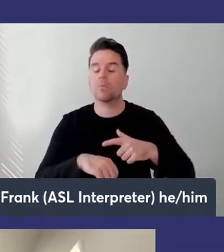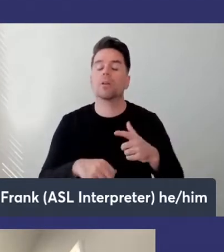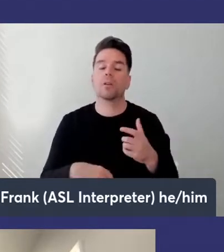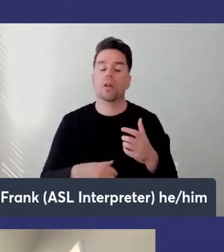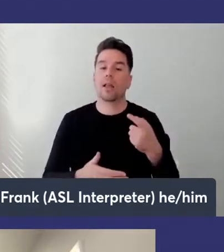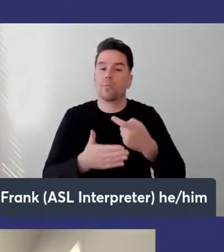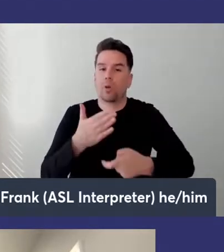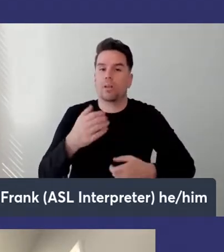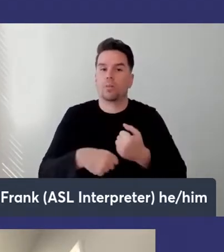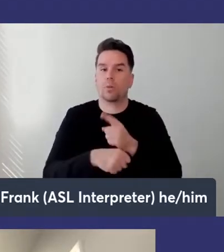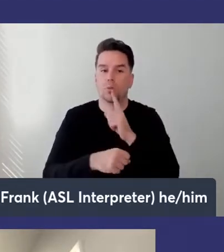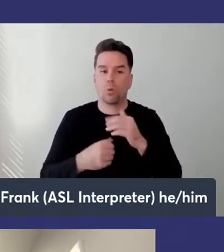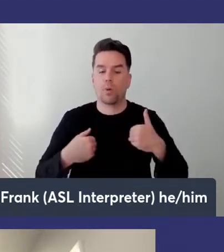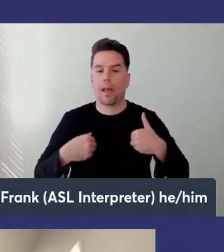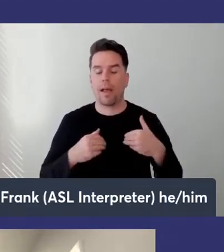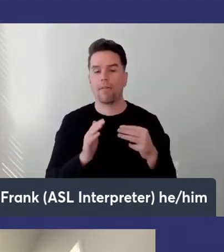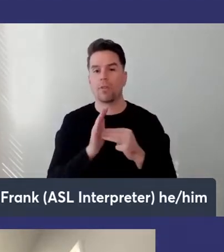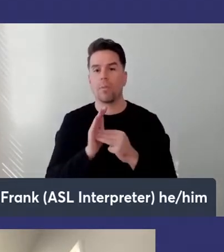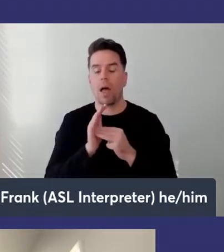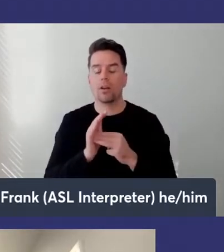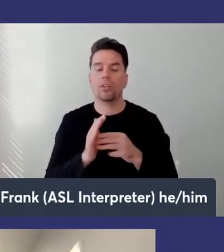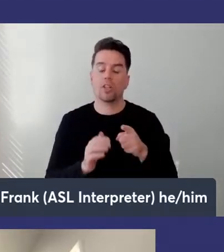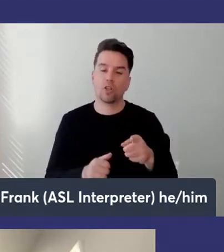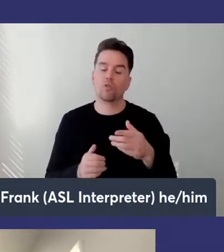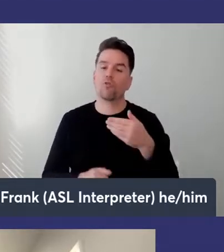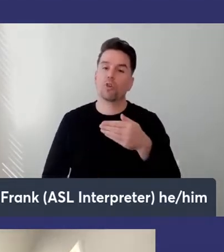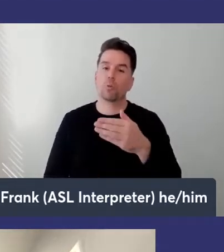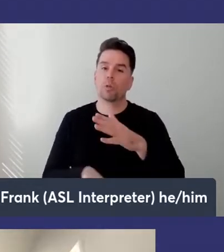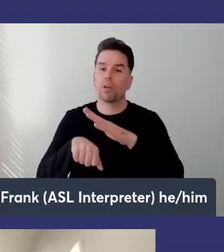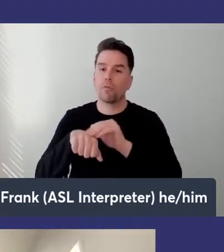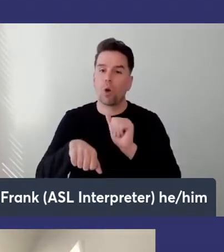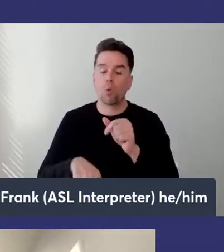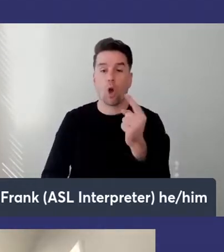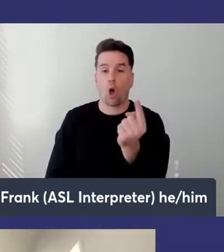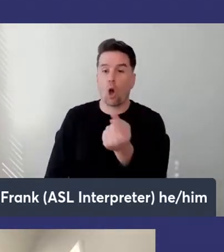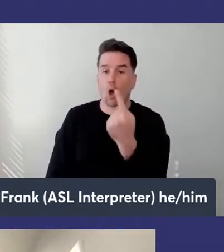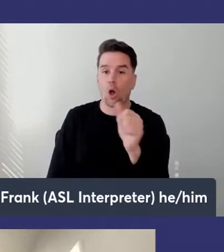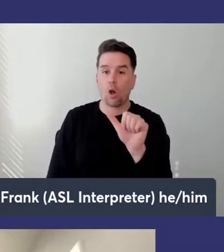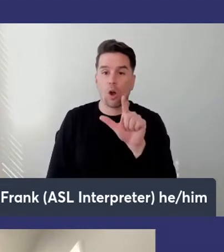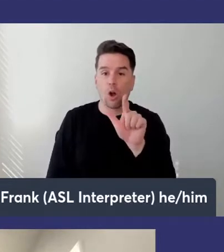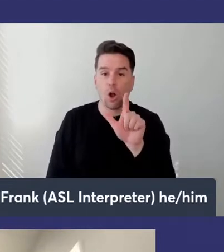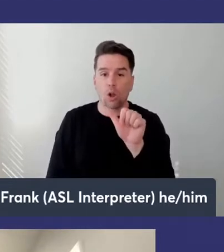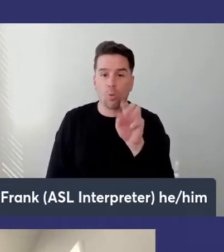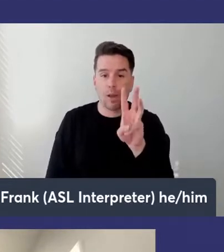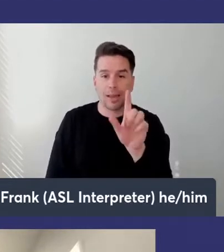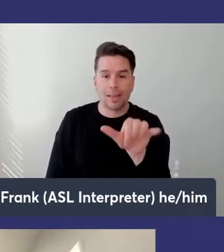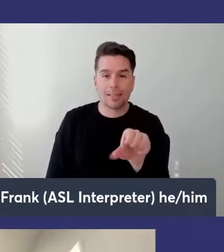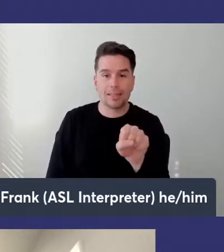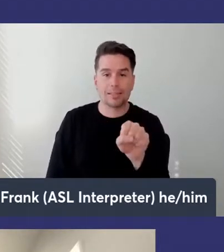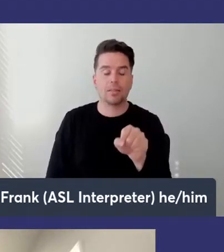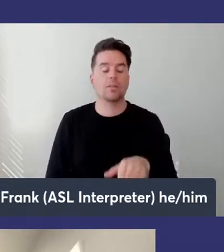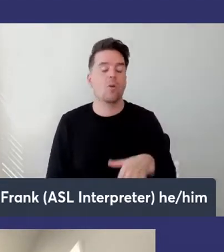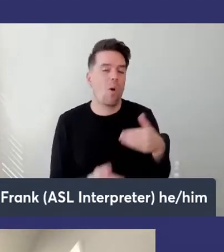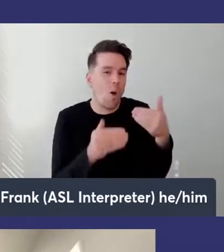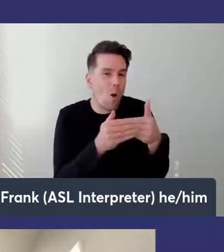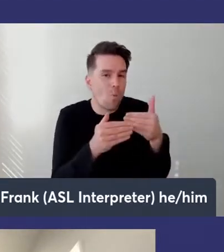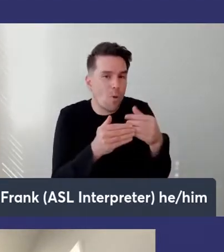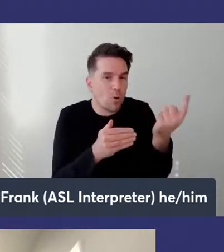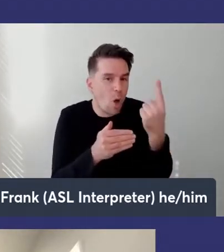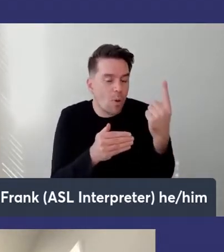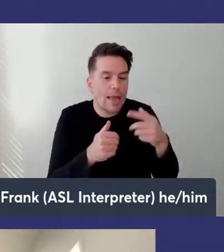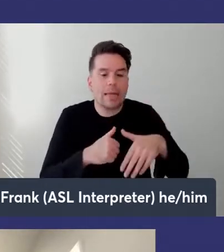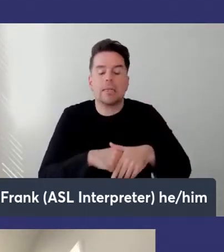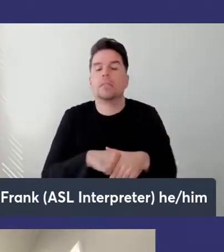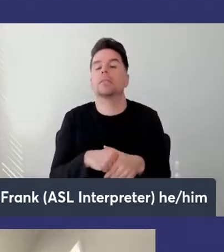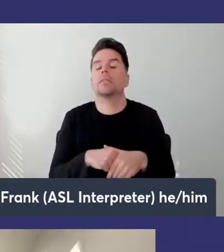models that you frequently invoke always or near always in the memory, and kind of the ones that you don't invoke so often kind of kicked out as and